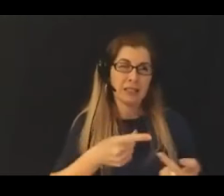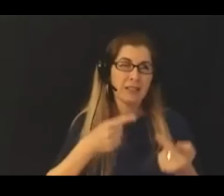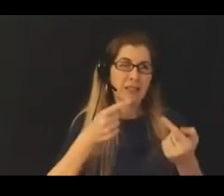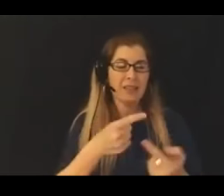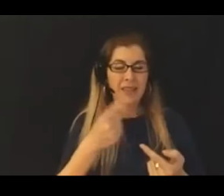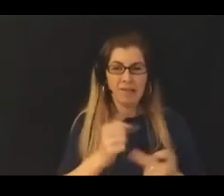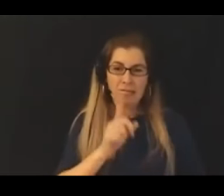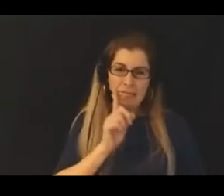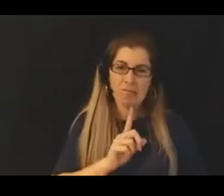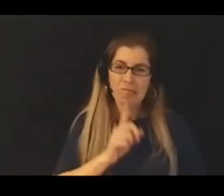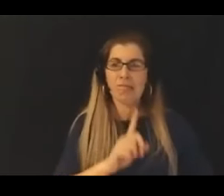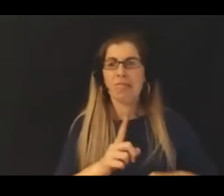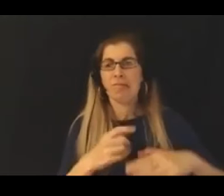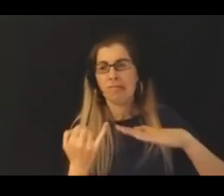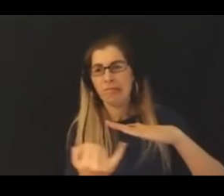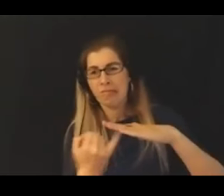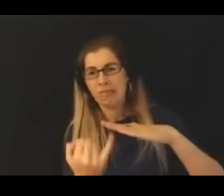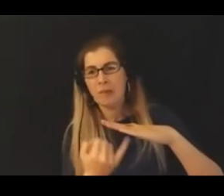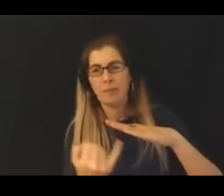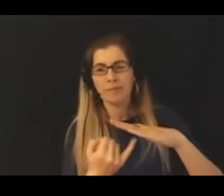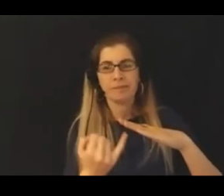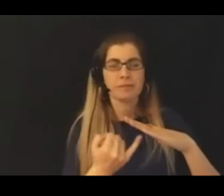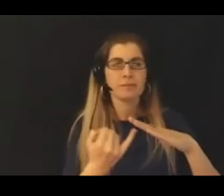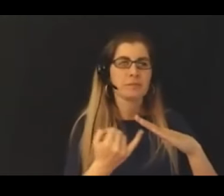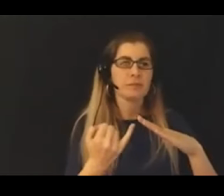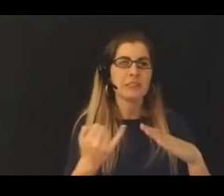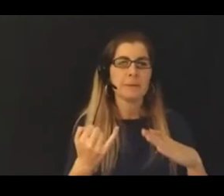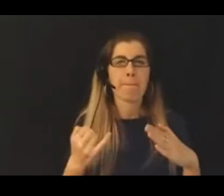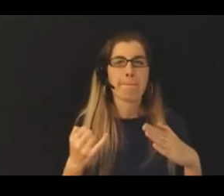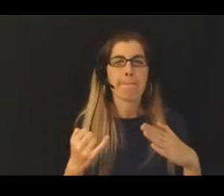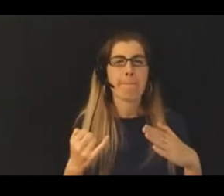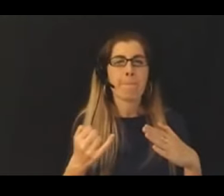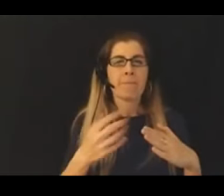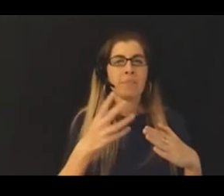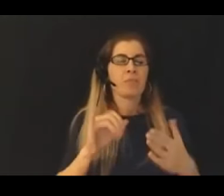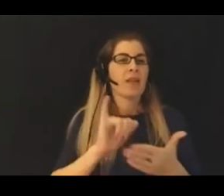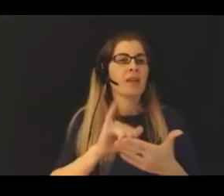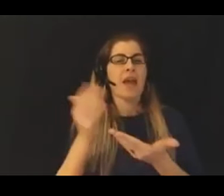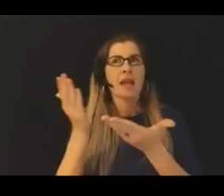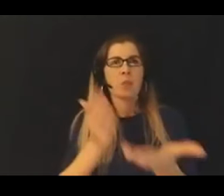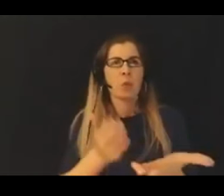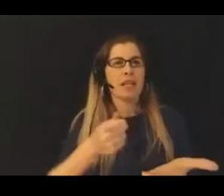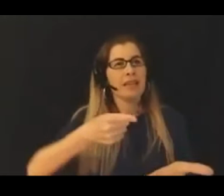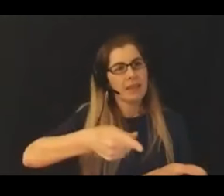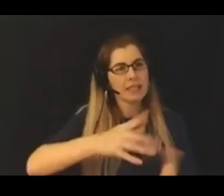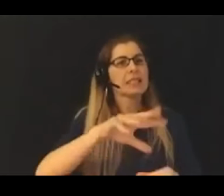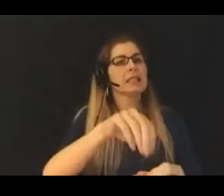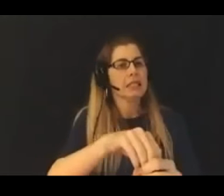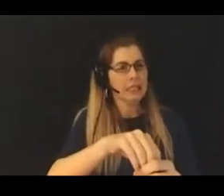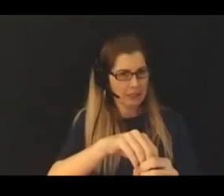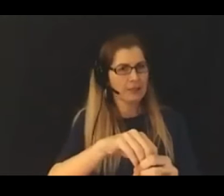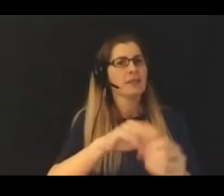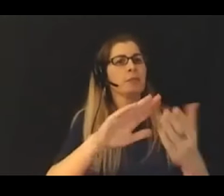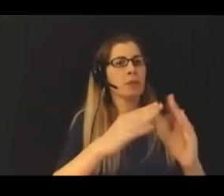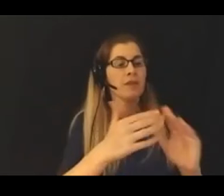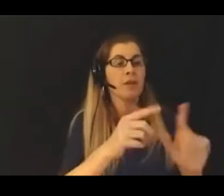having really significant effects. So to kind of start bringing this practice to some of those communities, as well as